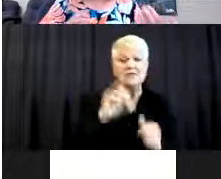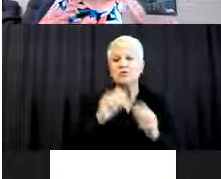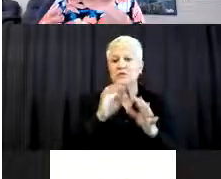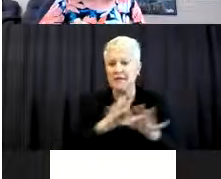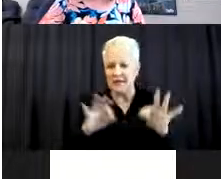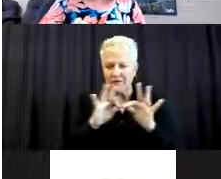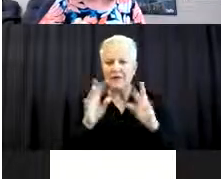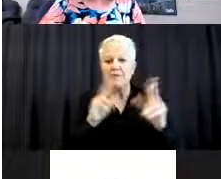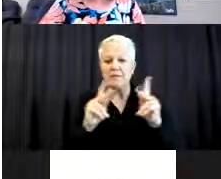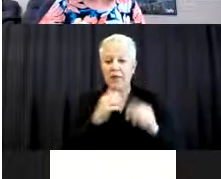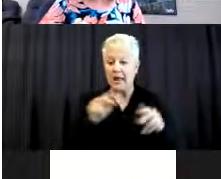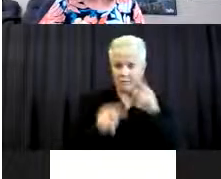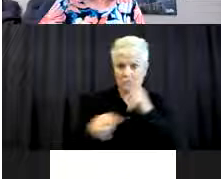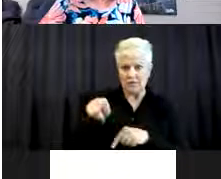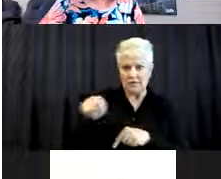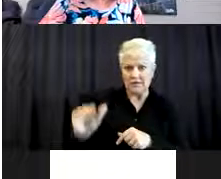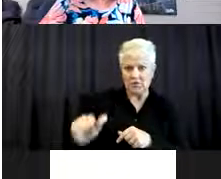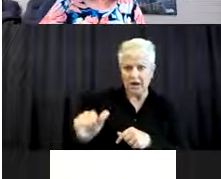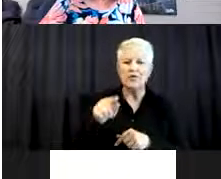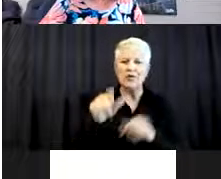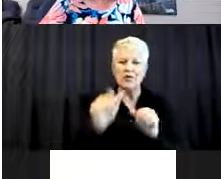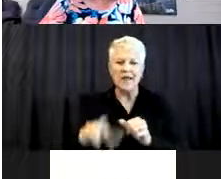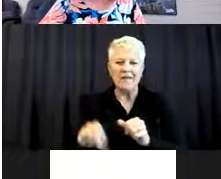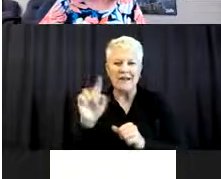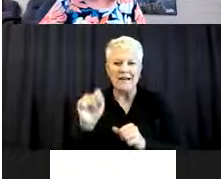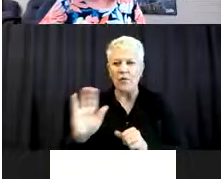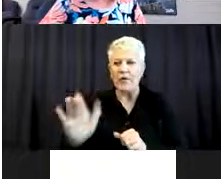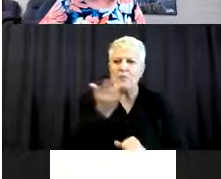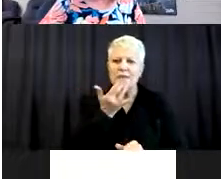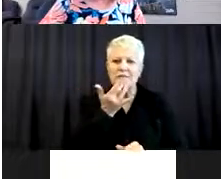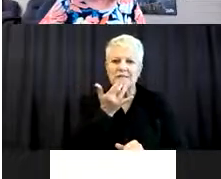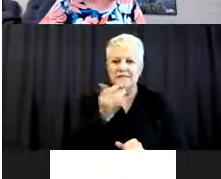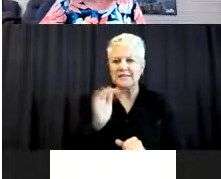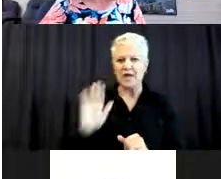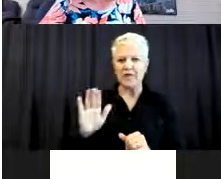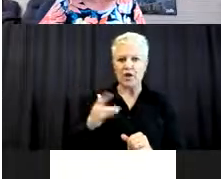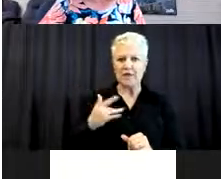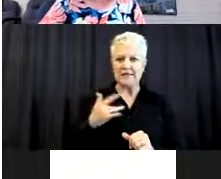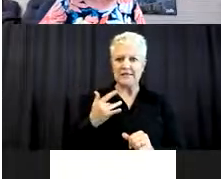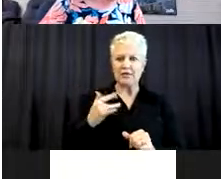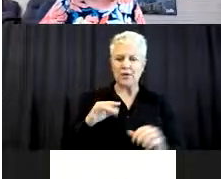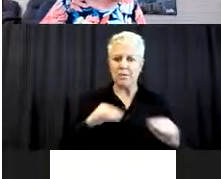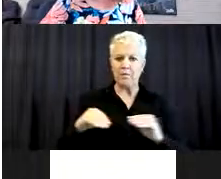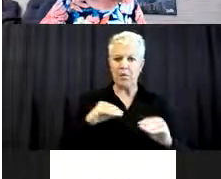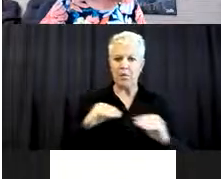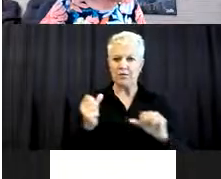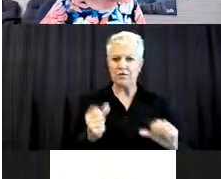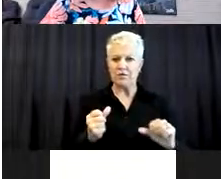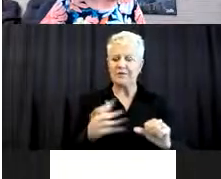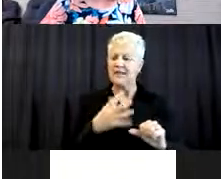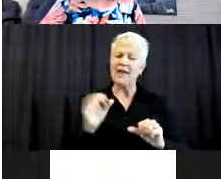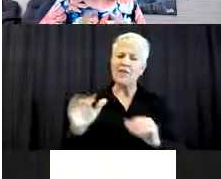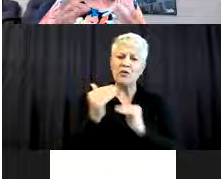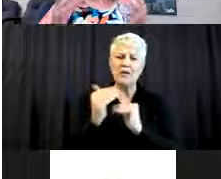people and by observing the child, you can find out what their preferences are, what their sensory and motor strengths are, and what their